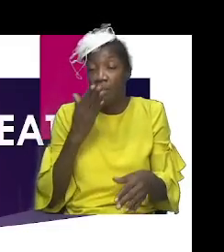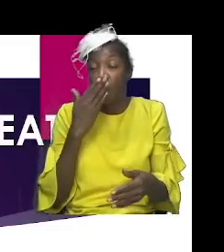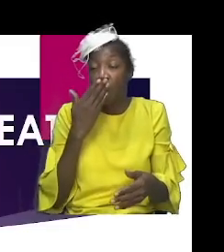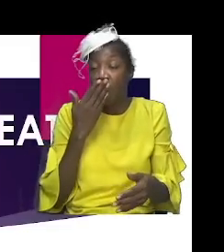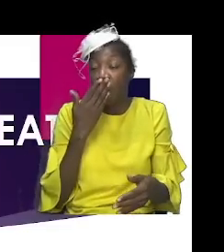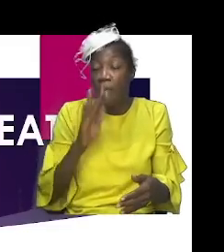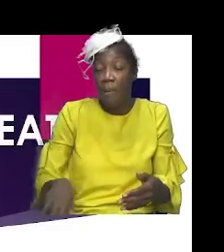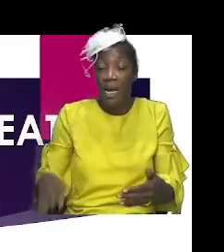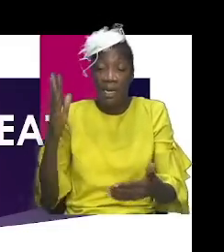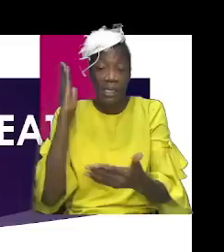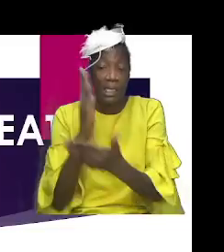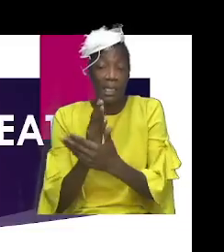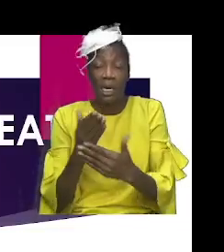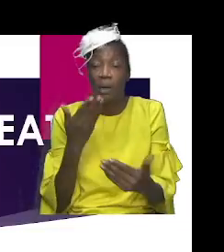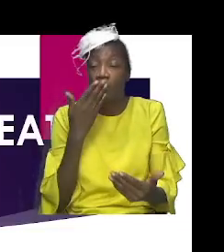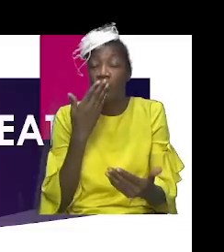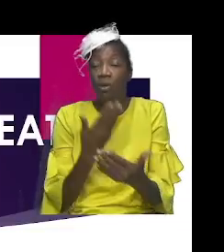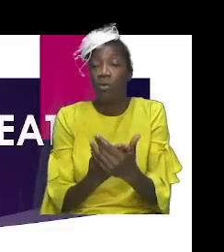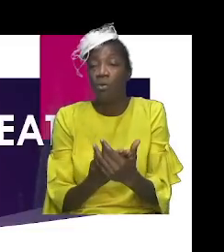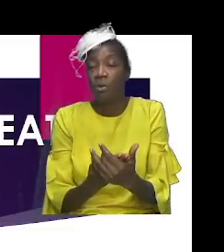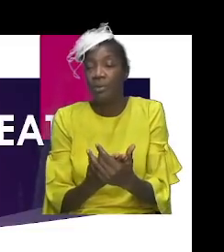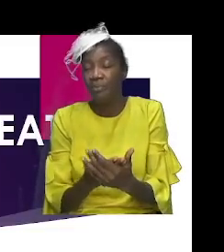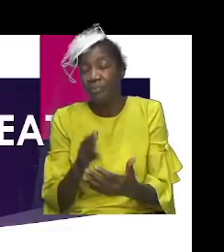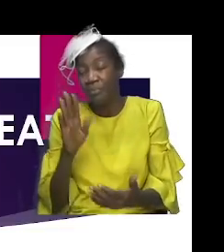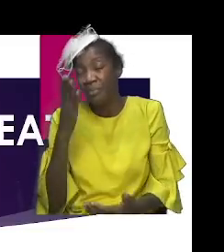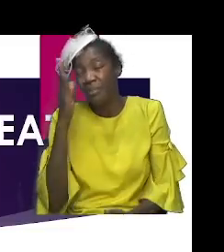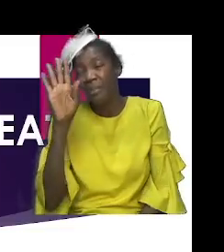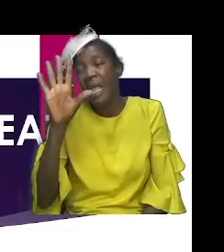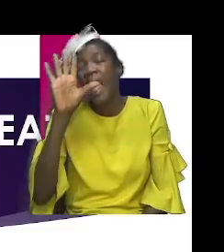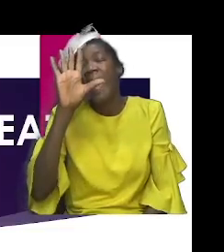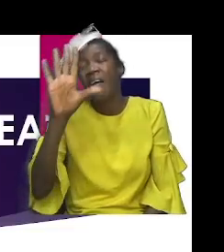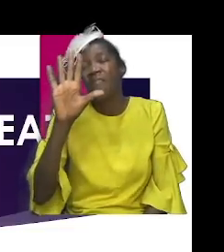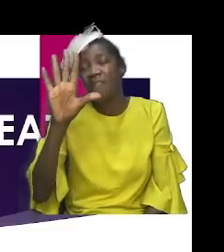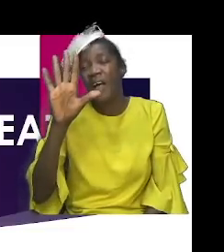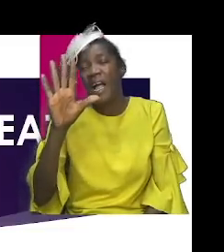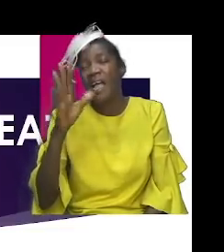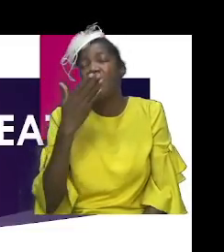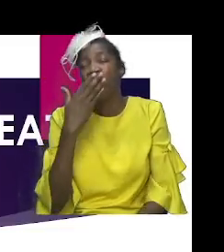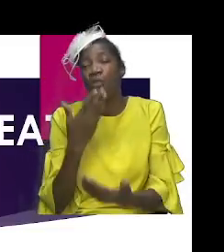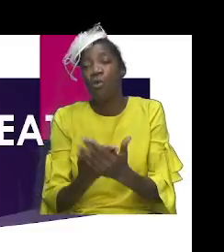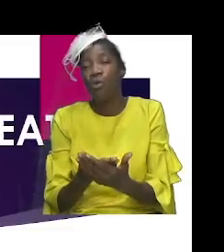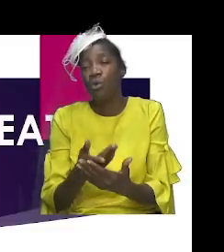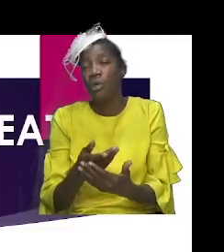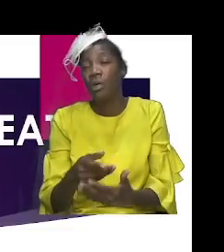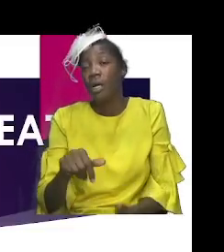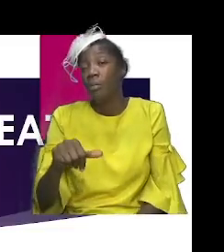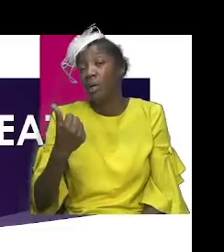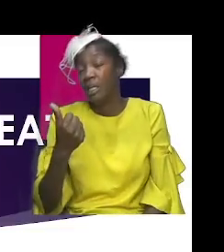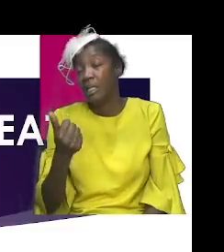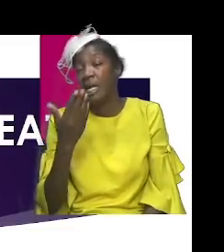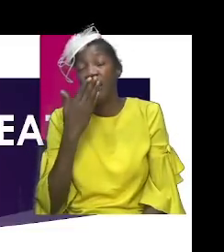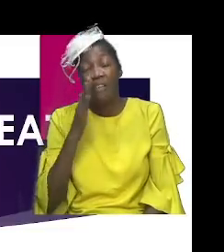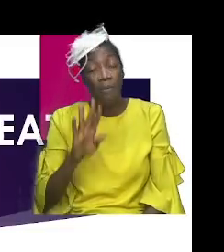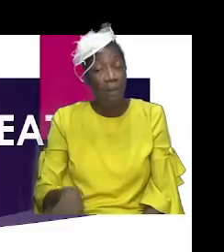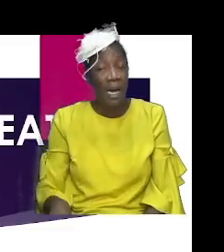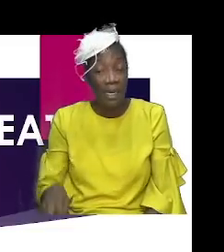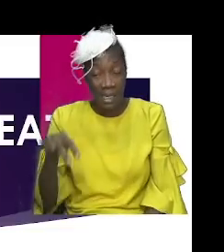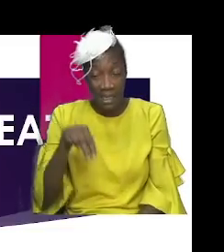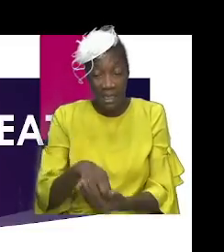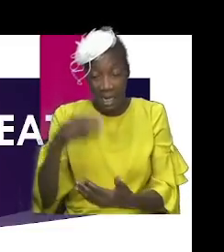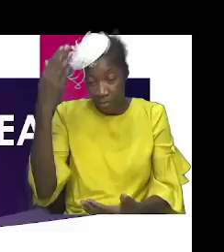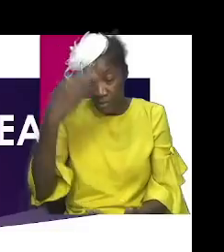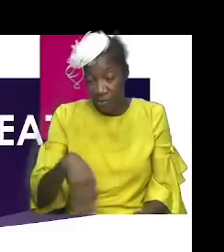did five good things, but can you imagine, while you do five good things, you do 10 bad things? That is when it stand before God